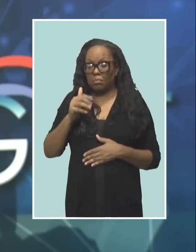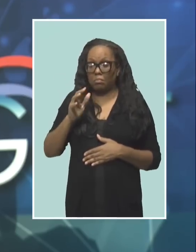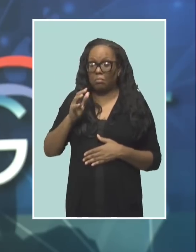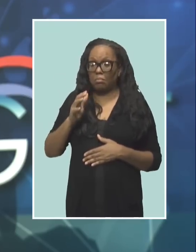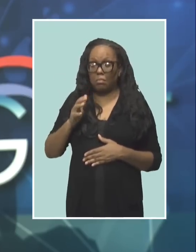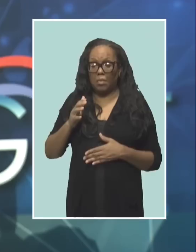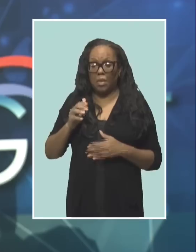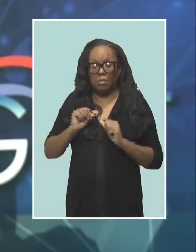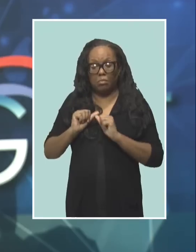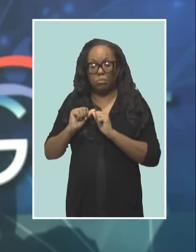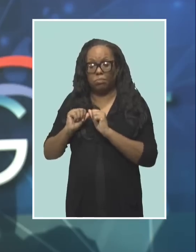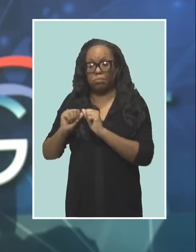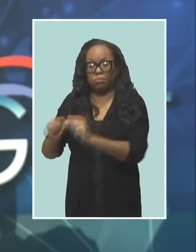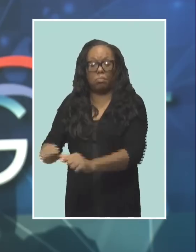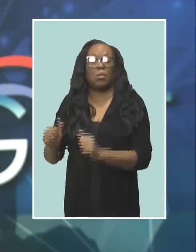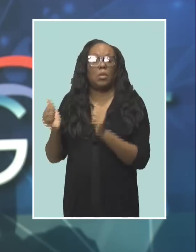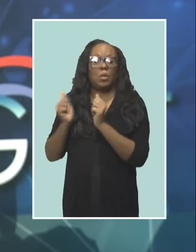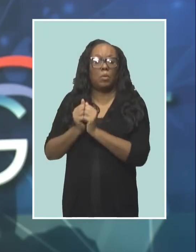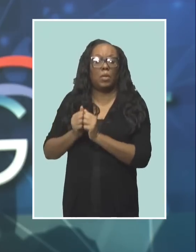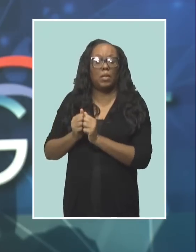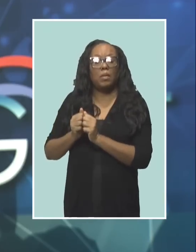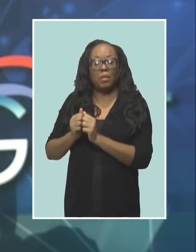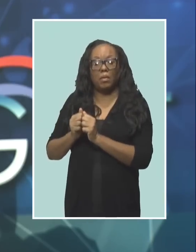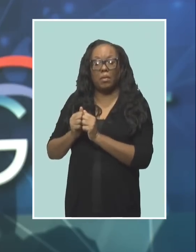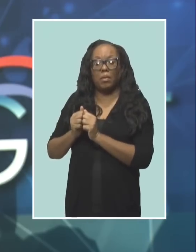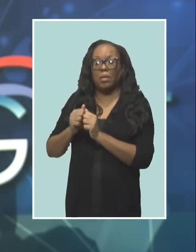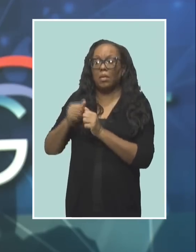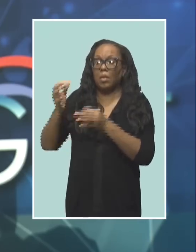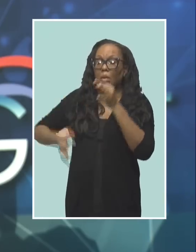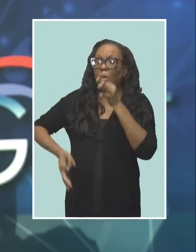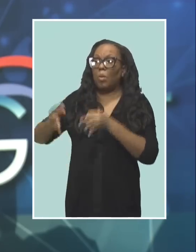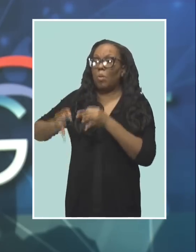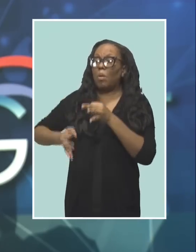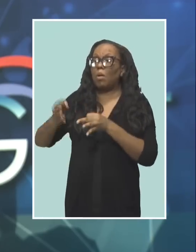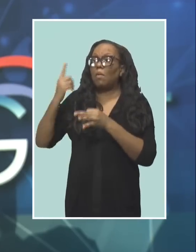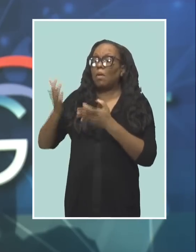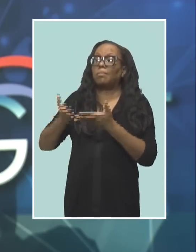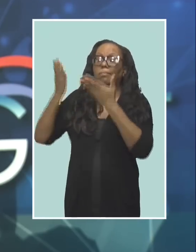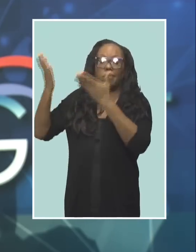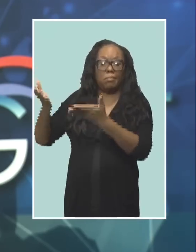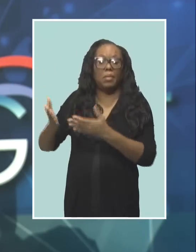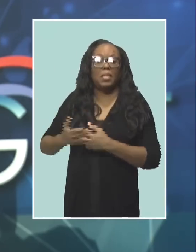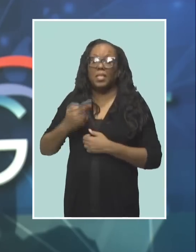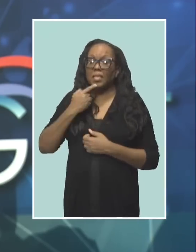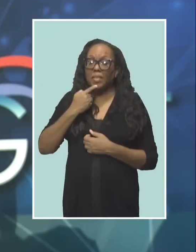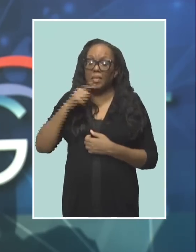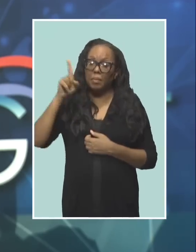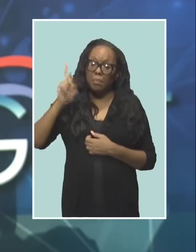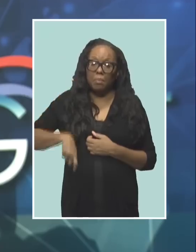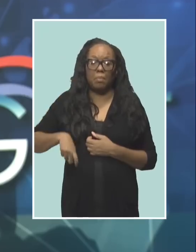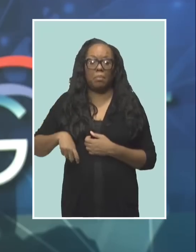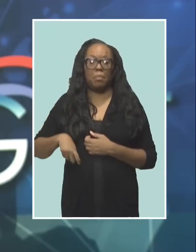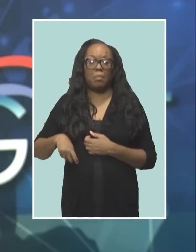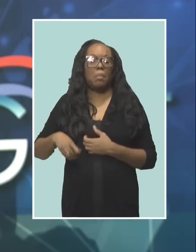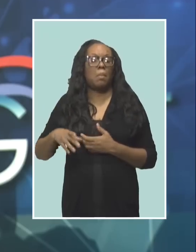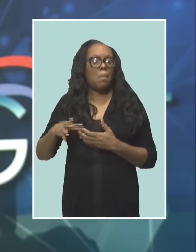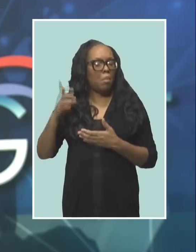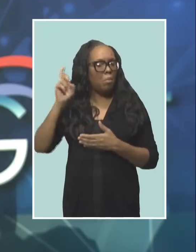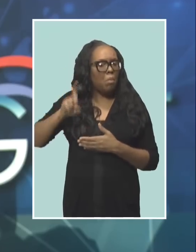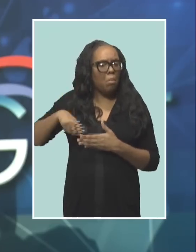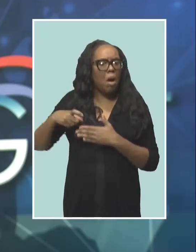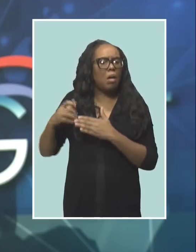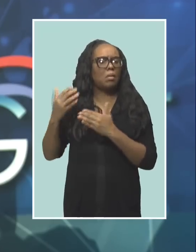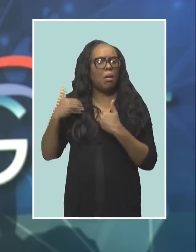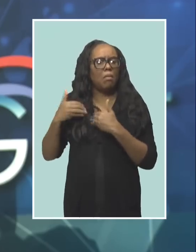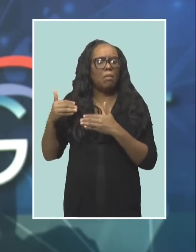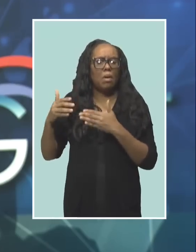a new issue. She says they must understand protecting their children must be their greatest priority. She too believes the new